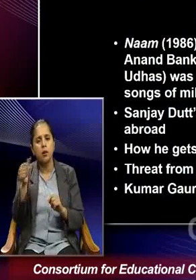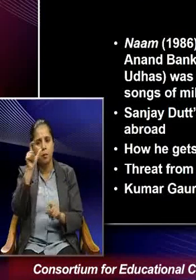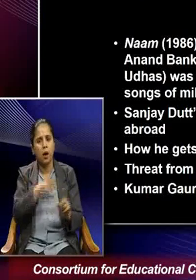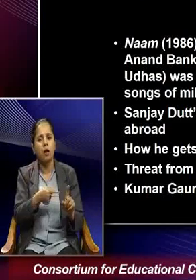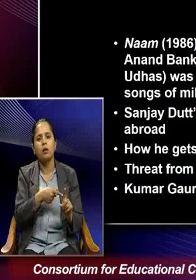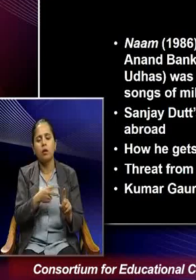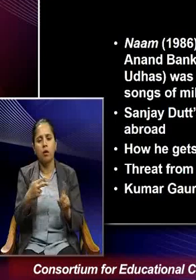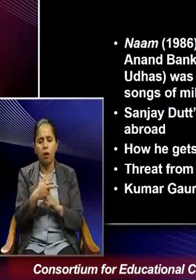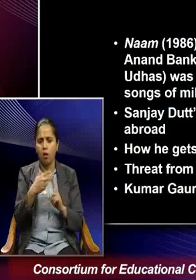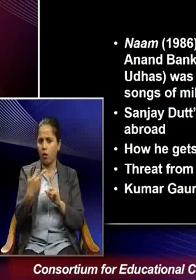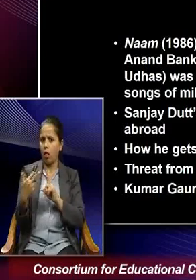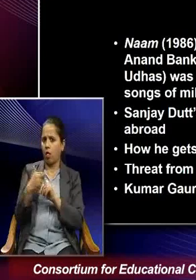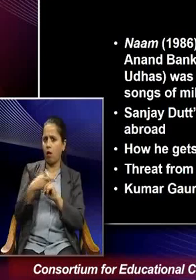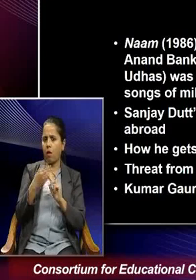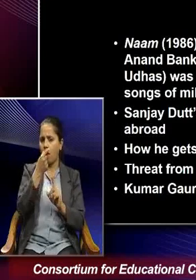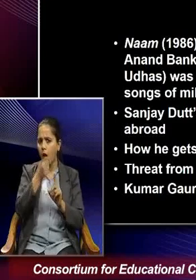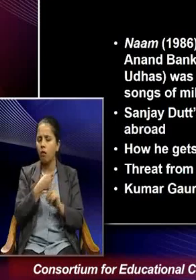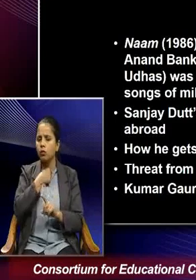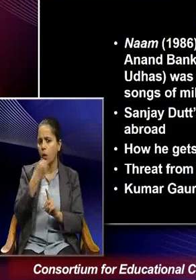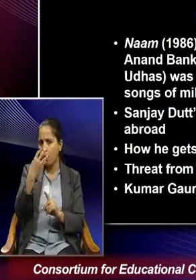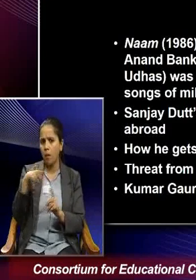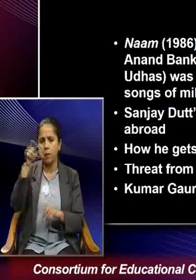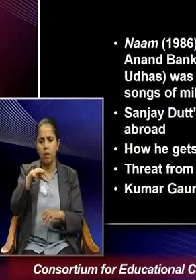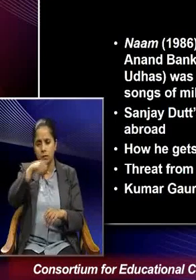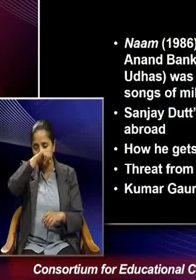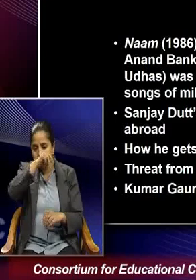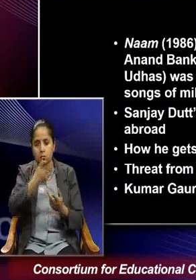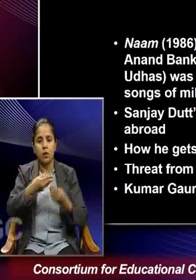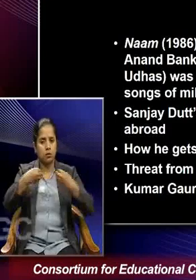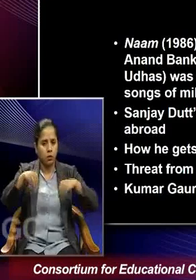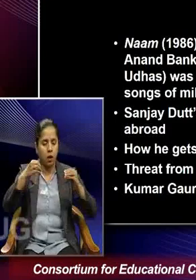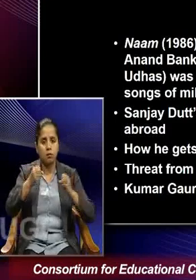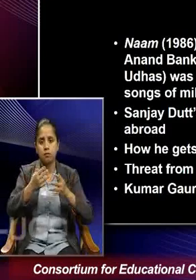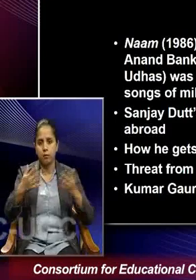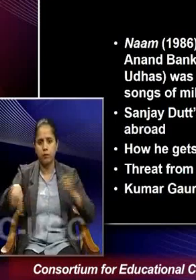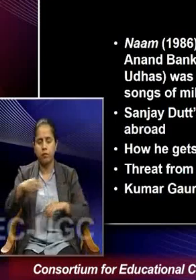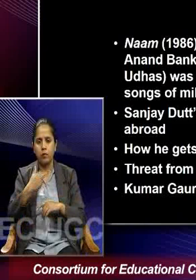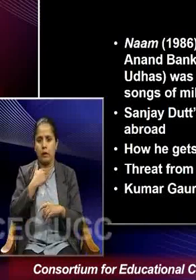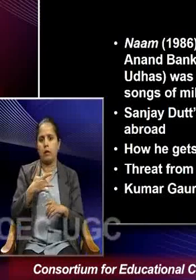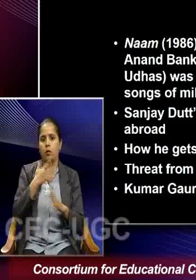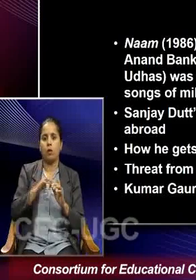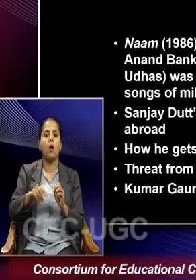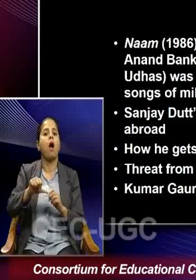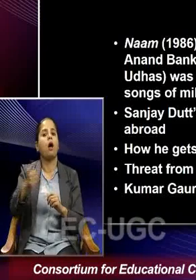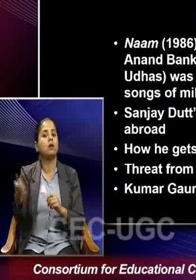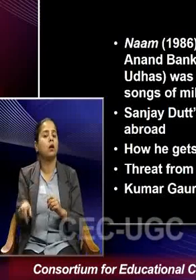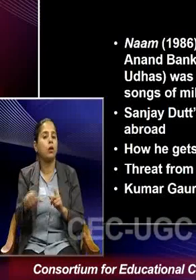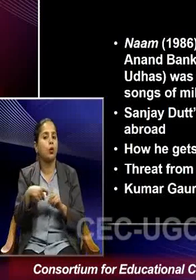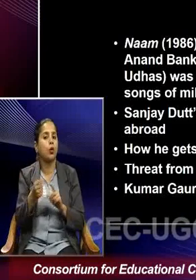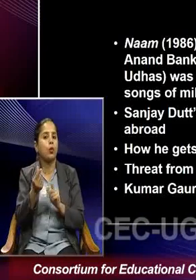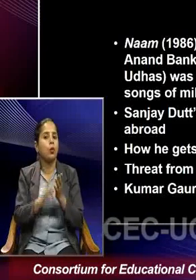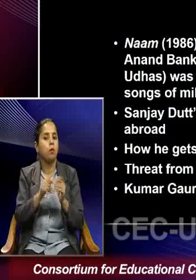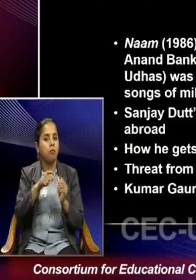also faces a lot of threat from the international smugglers. And the role played by Kumar